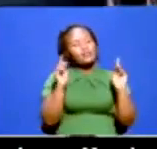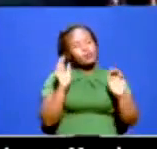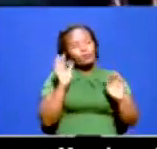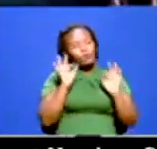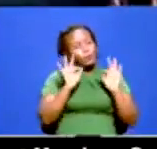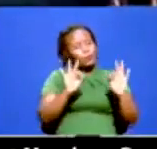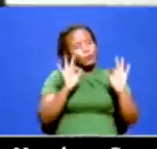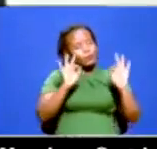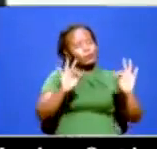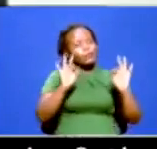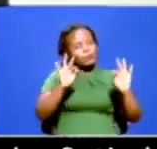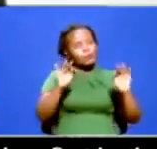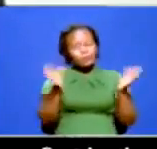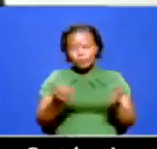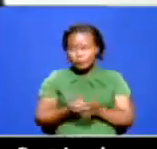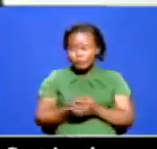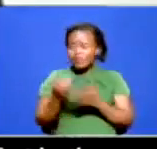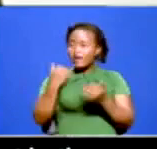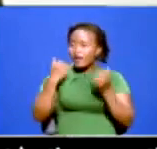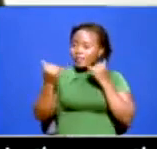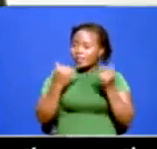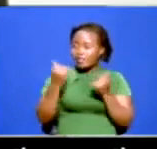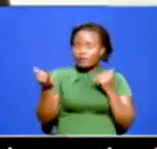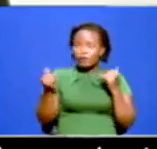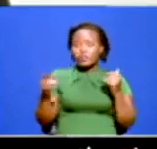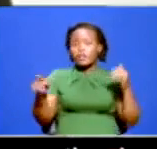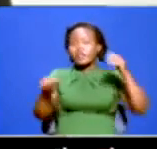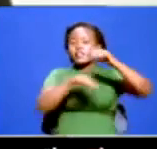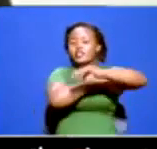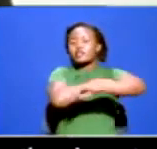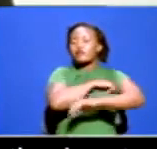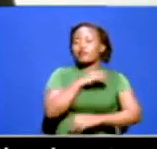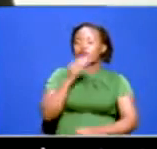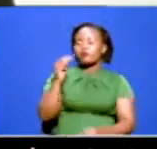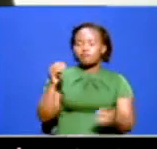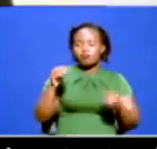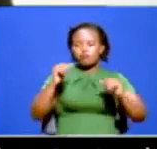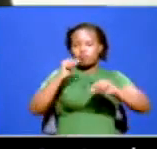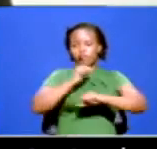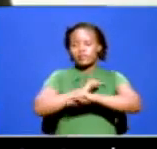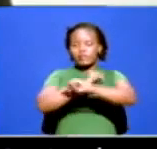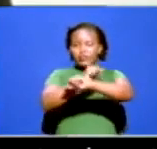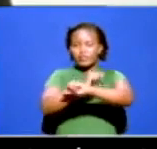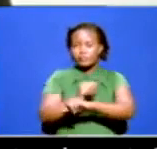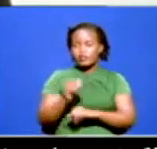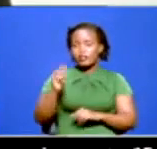You've been talking to the Chief of Defense Forces, Robert Kariuki Kibochi, the man in charge